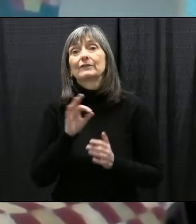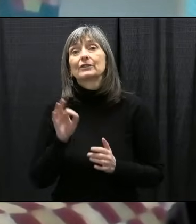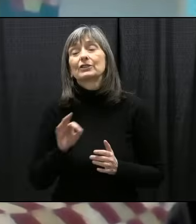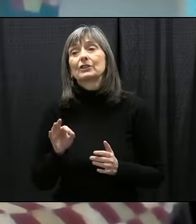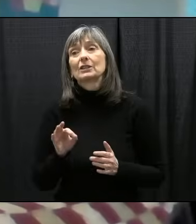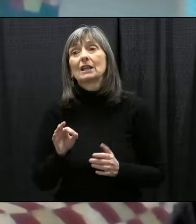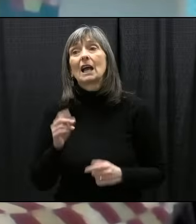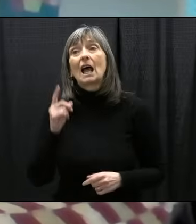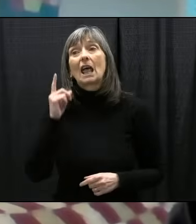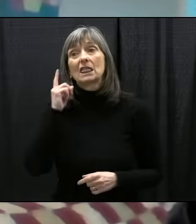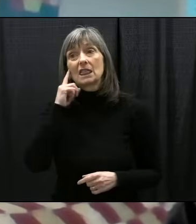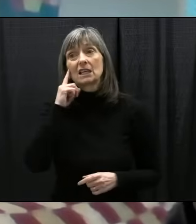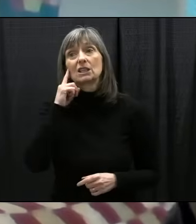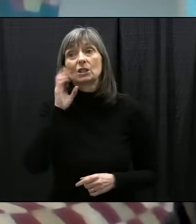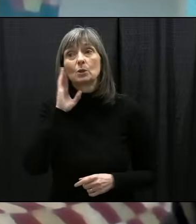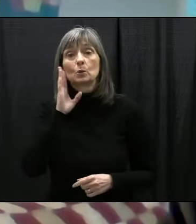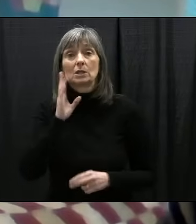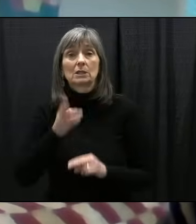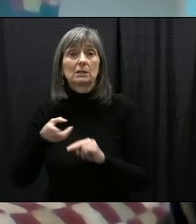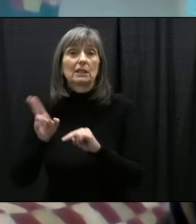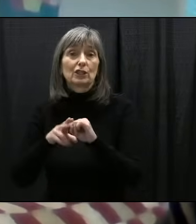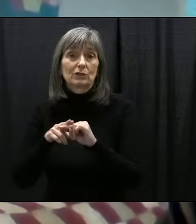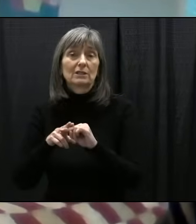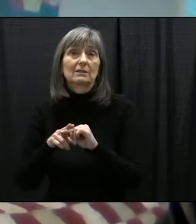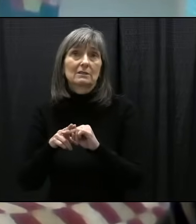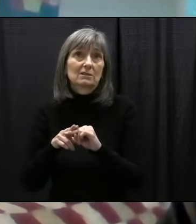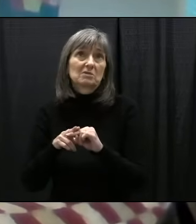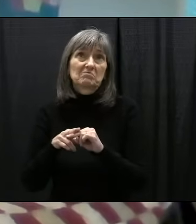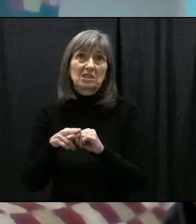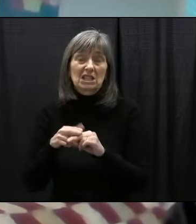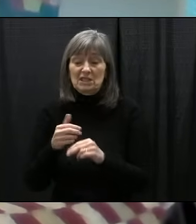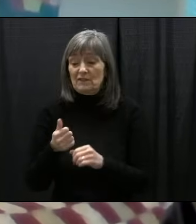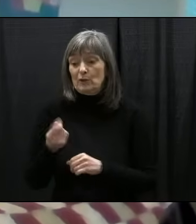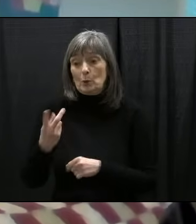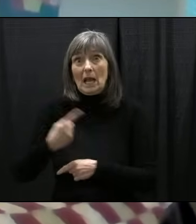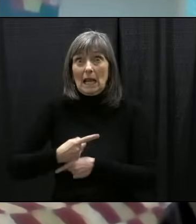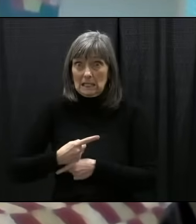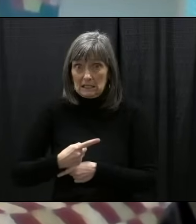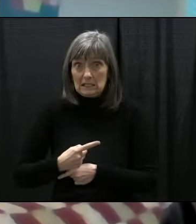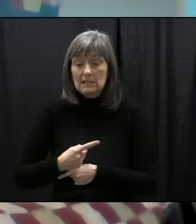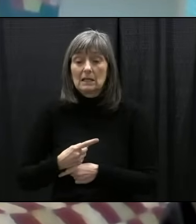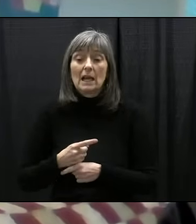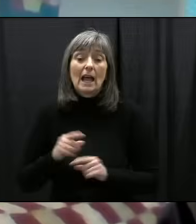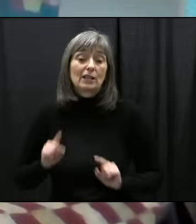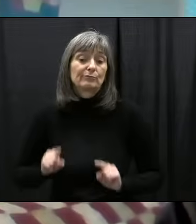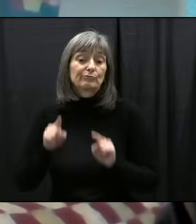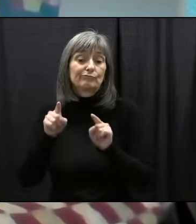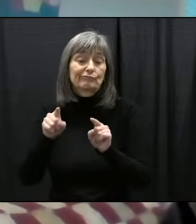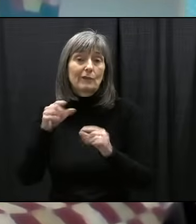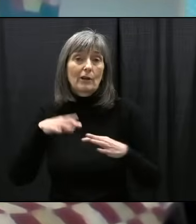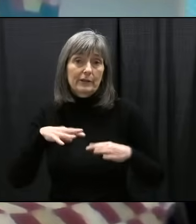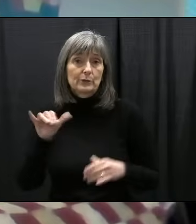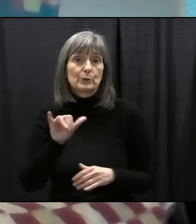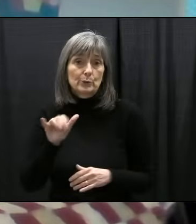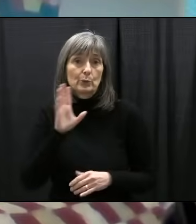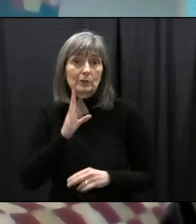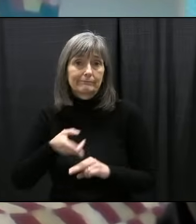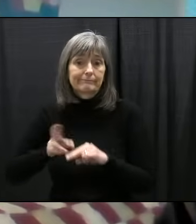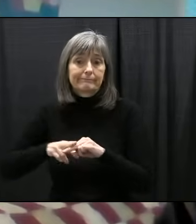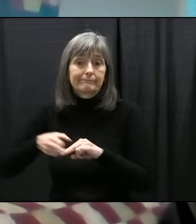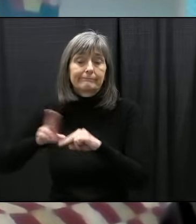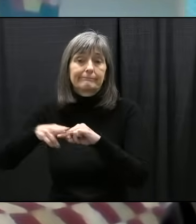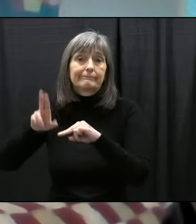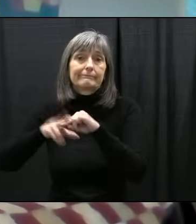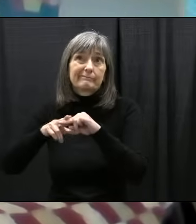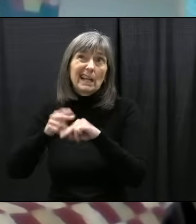I think we're going to see increases in cases over the next several days, and probably through the holidays, and a